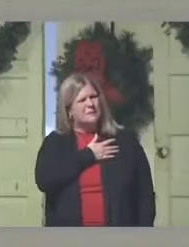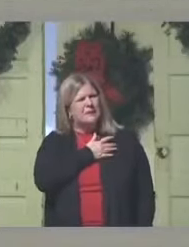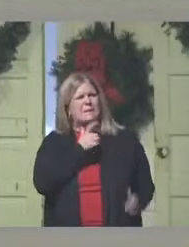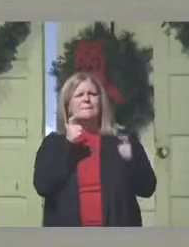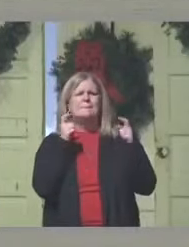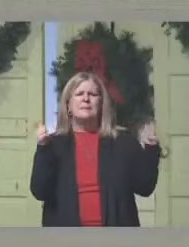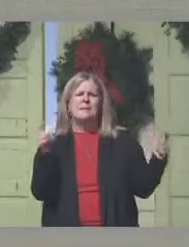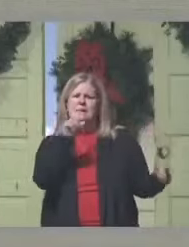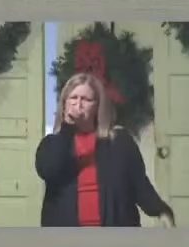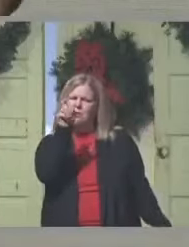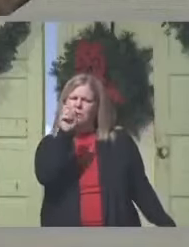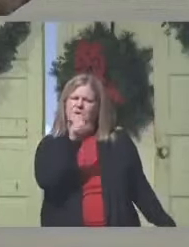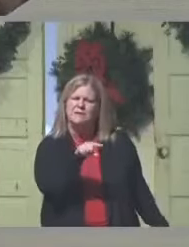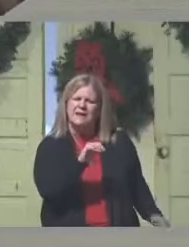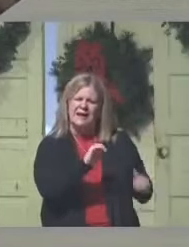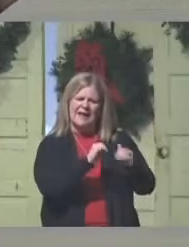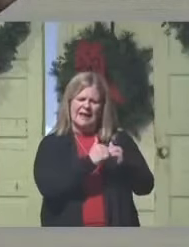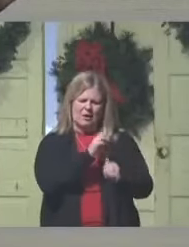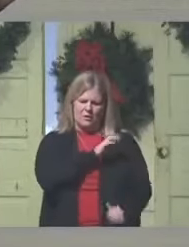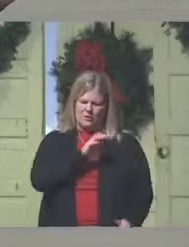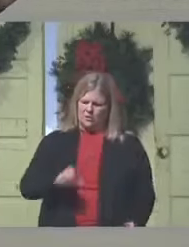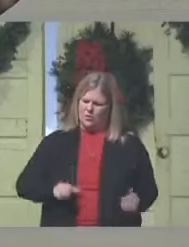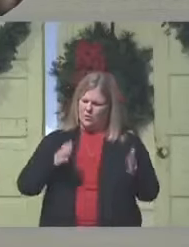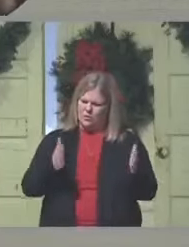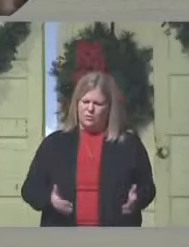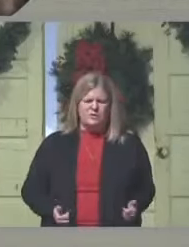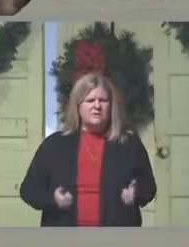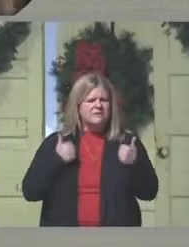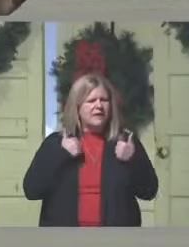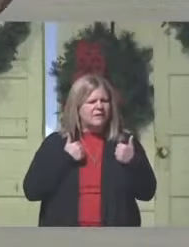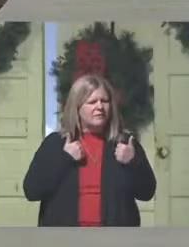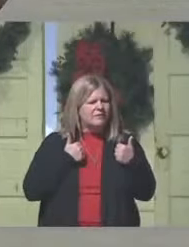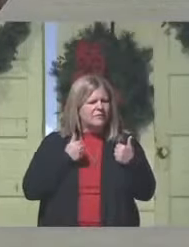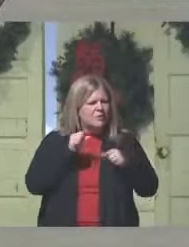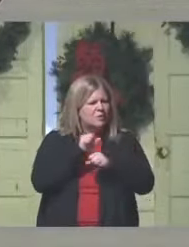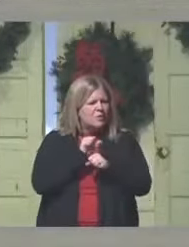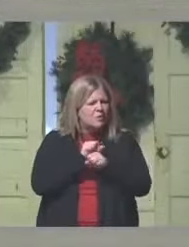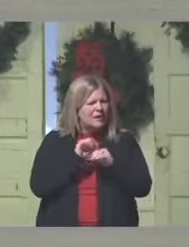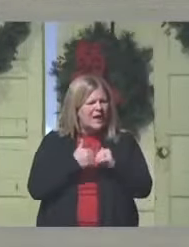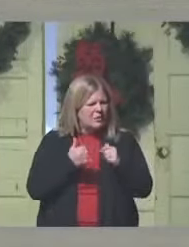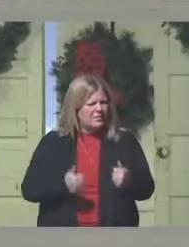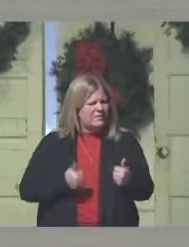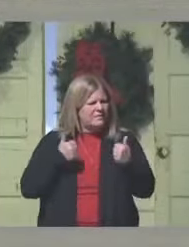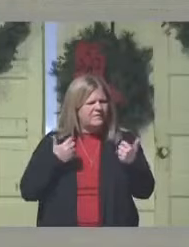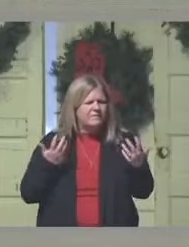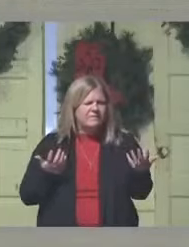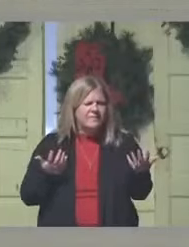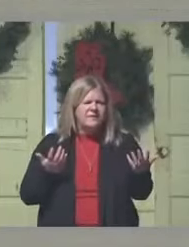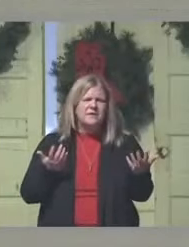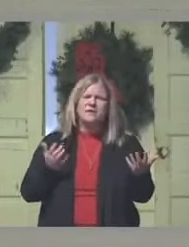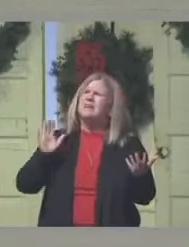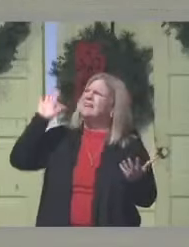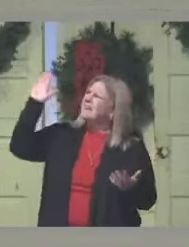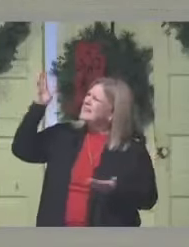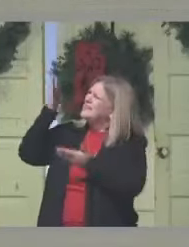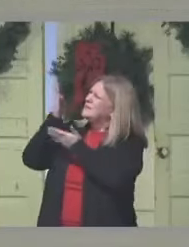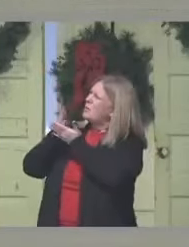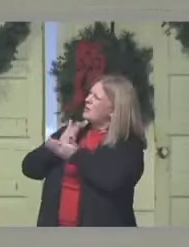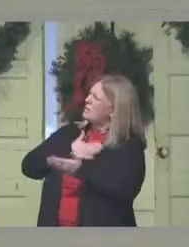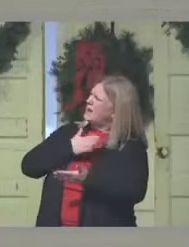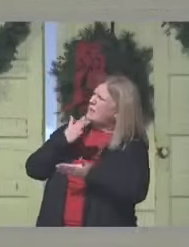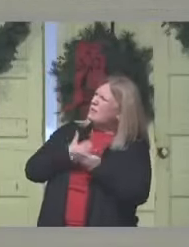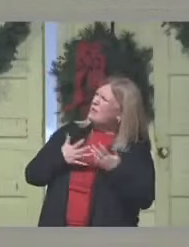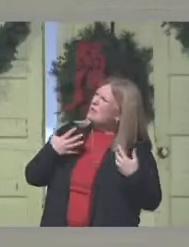one. How does the Christian life work? How is it lived out? What is God's part? What is my